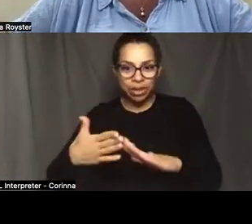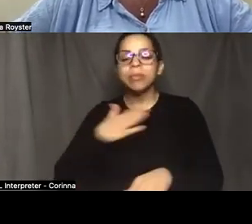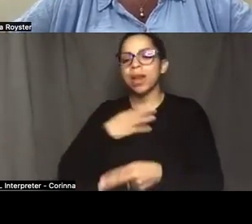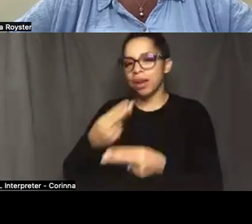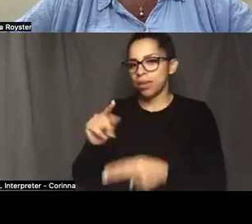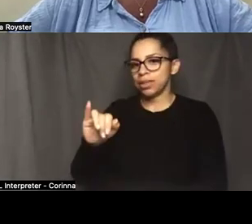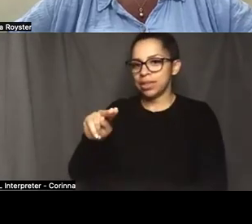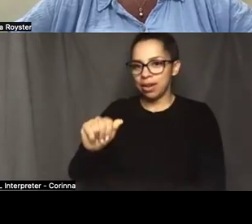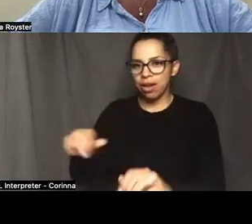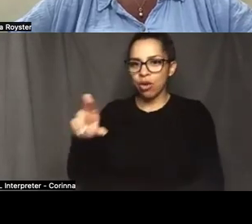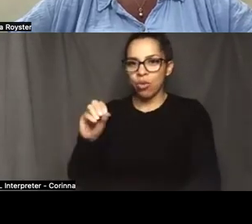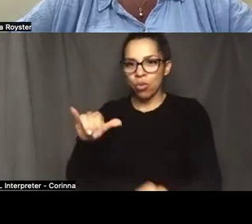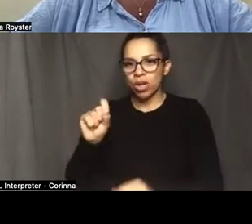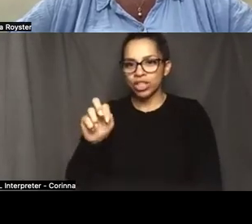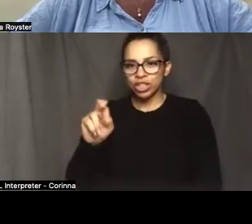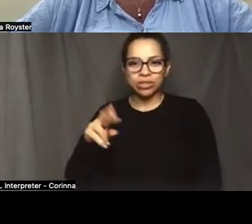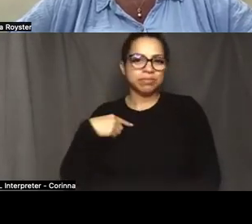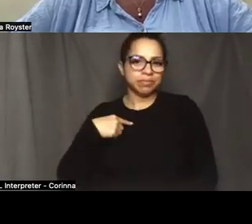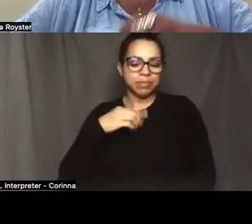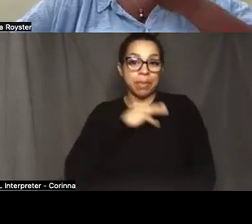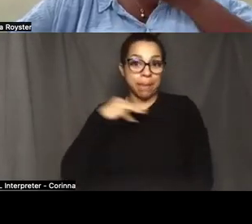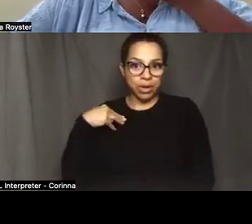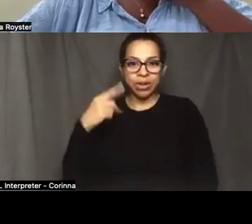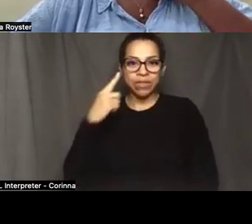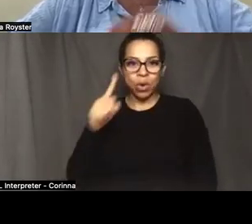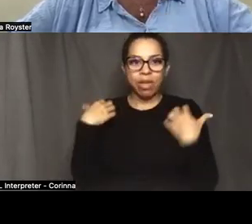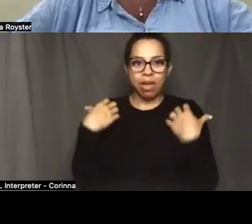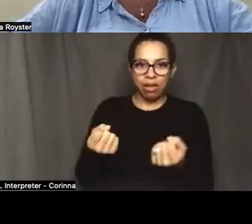member of the Health and Safety Committee, Ms. V.